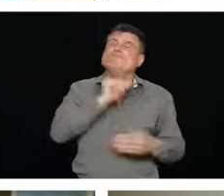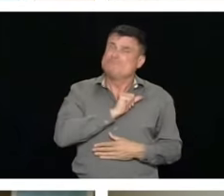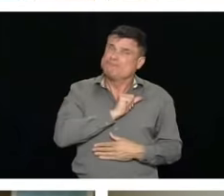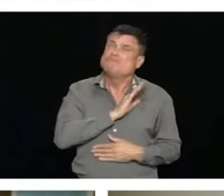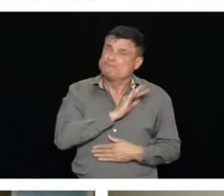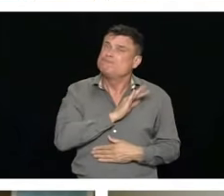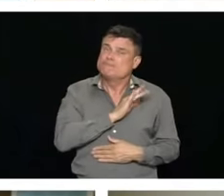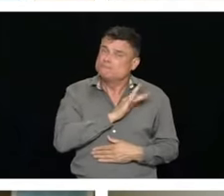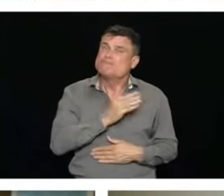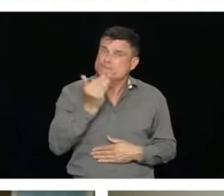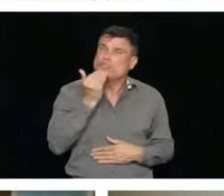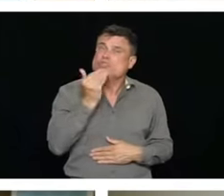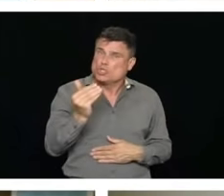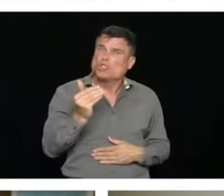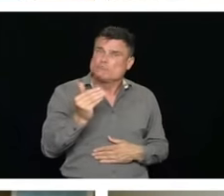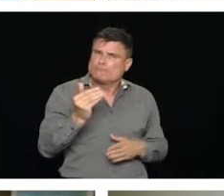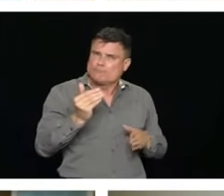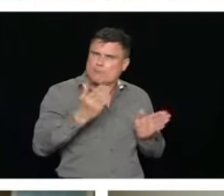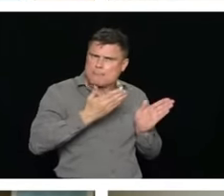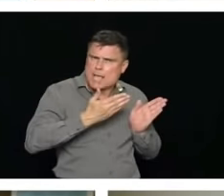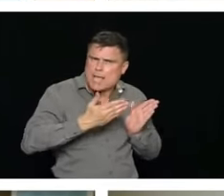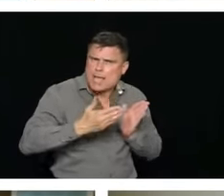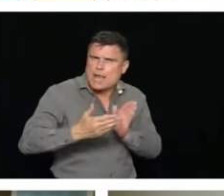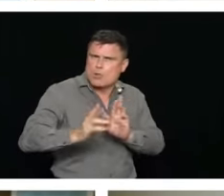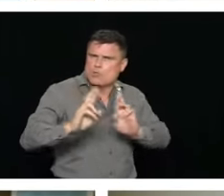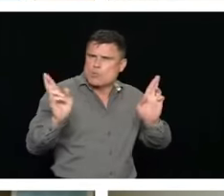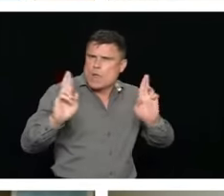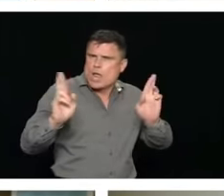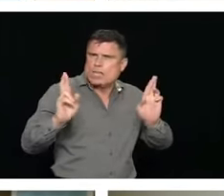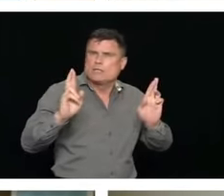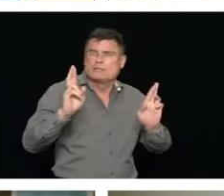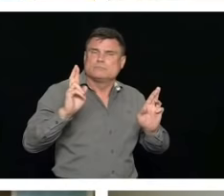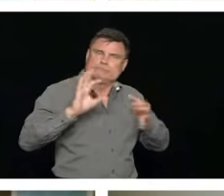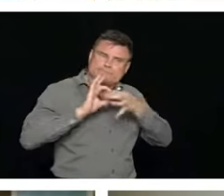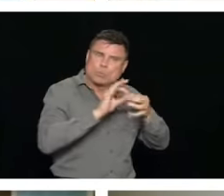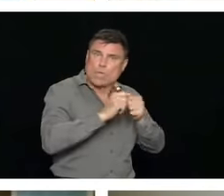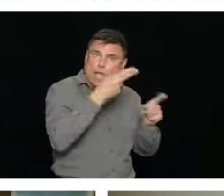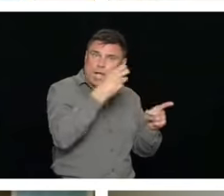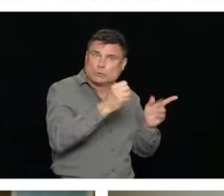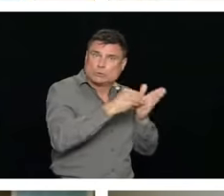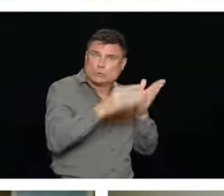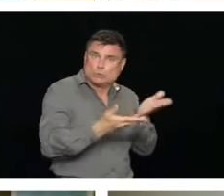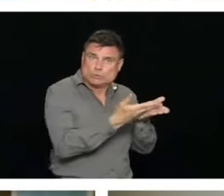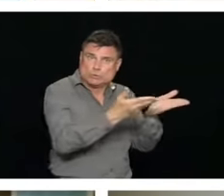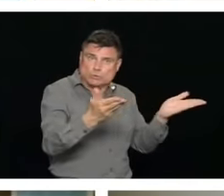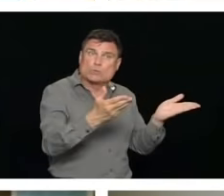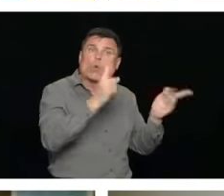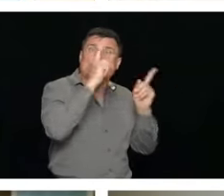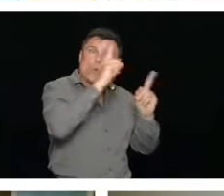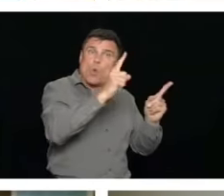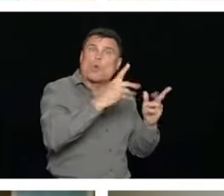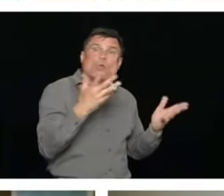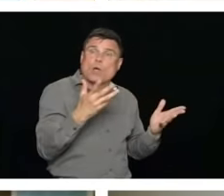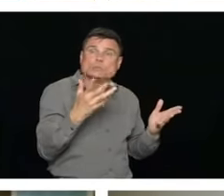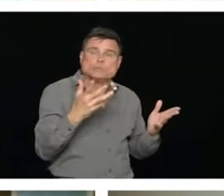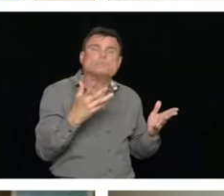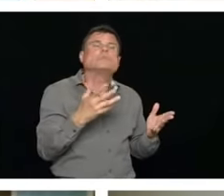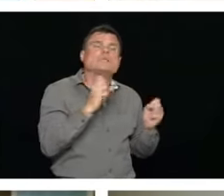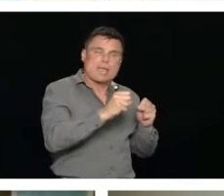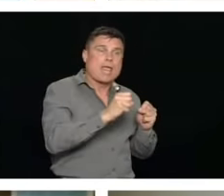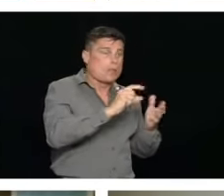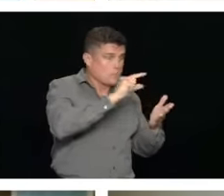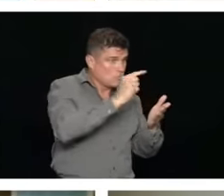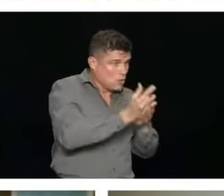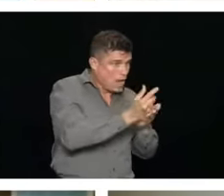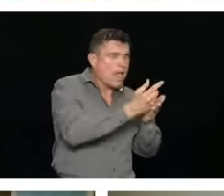case for students like her. She's in grade 11, I believe. So look, for grade 12, it's going to be the same thing.